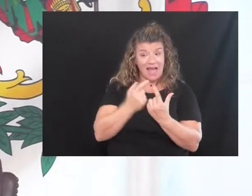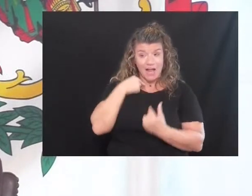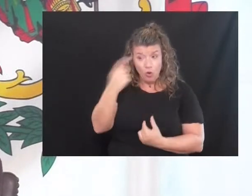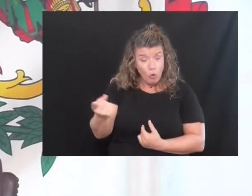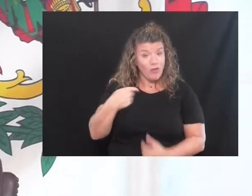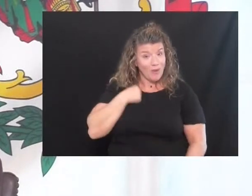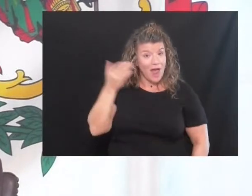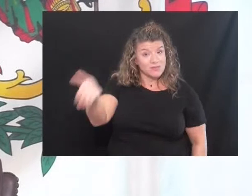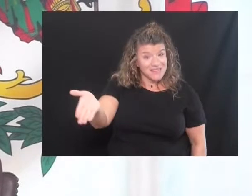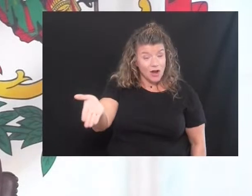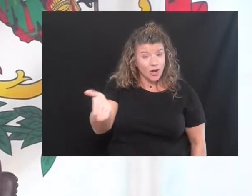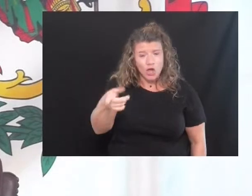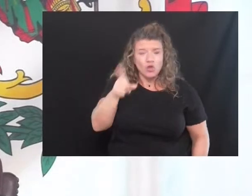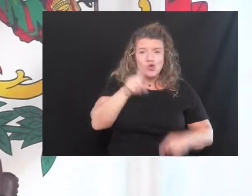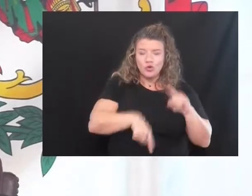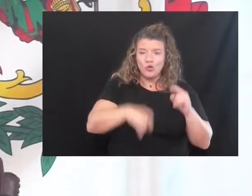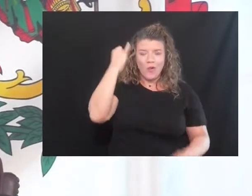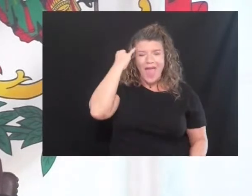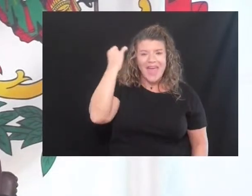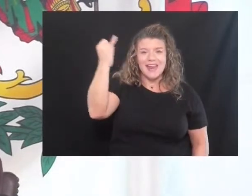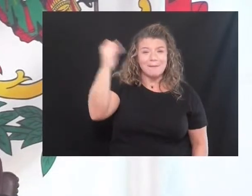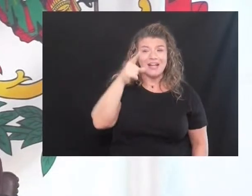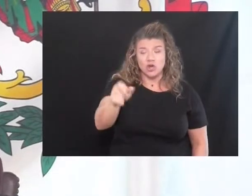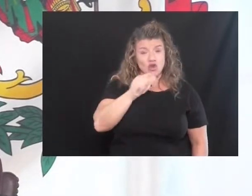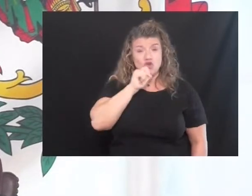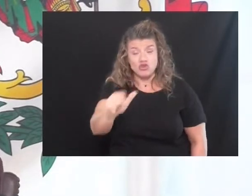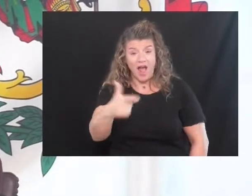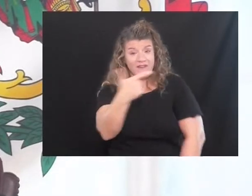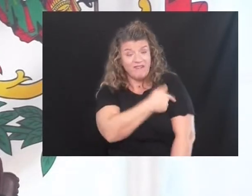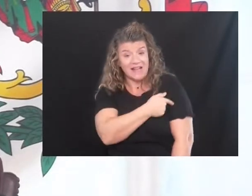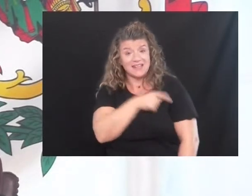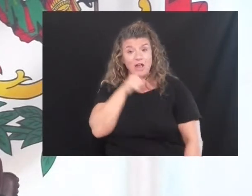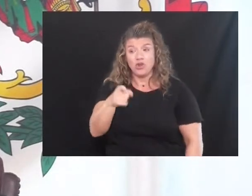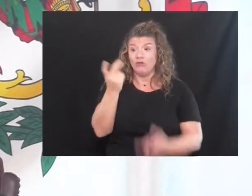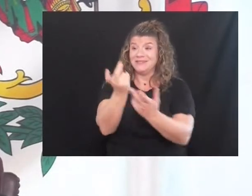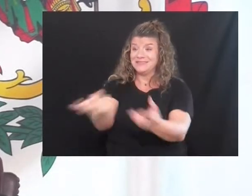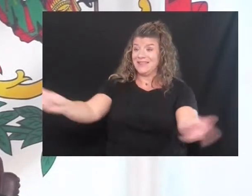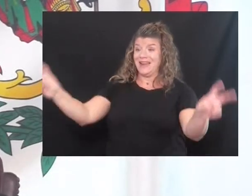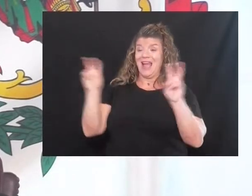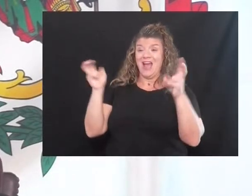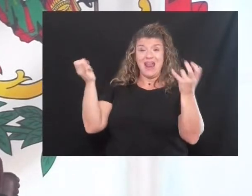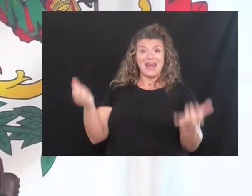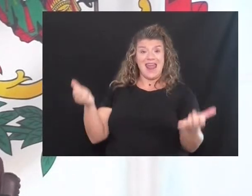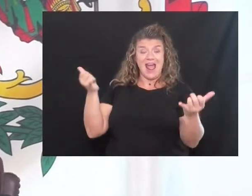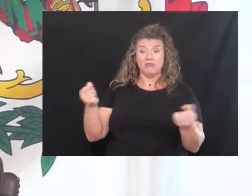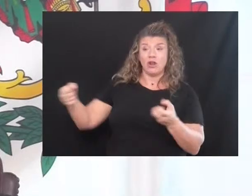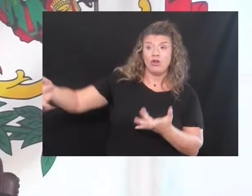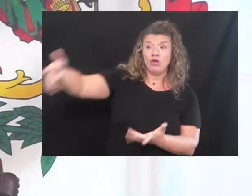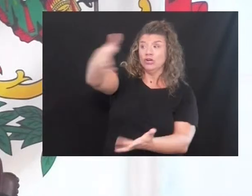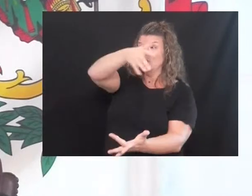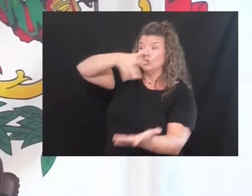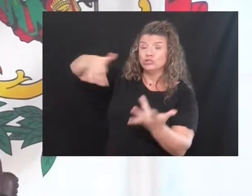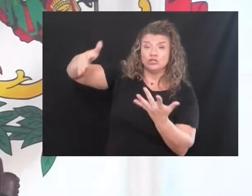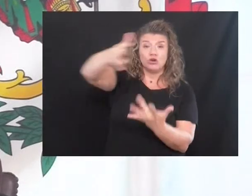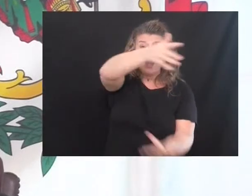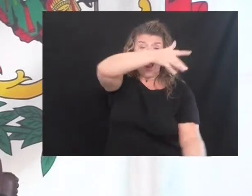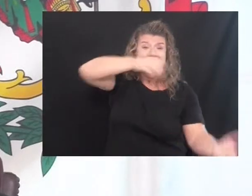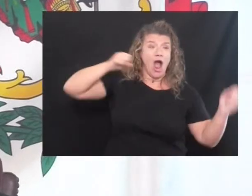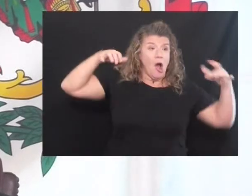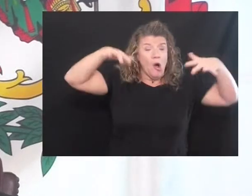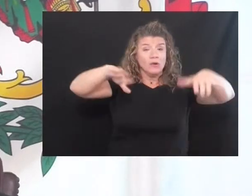imagine that if you're not vaccinated and you're sitting out there right now in all this crowd of all these